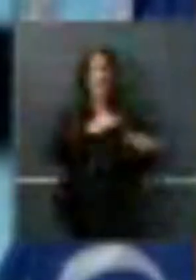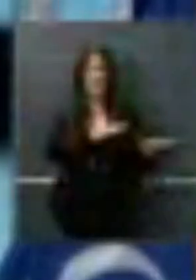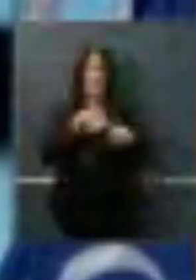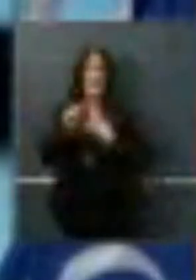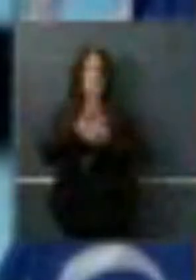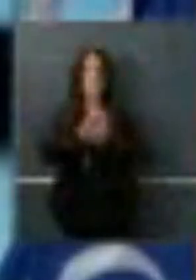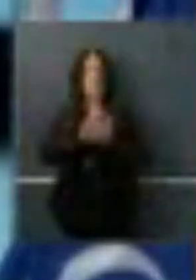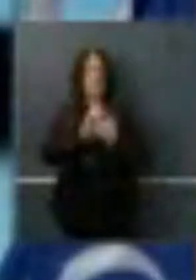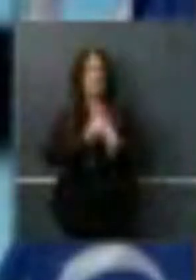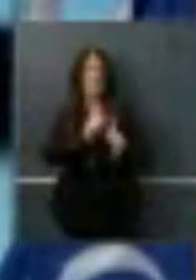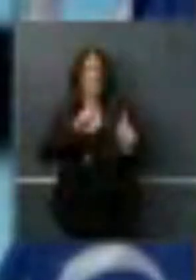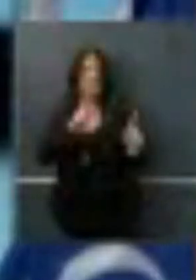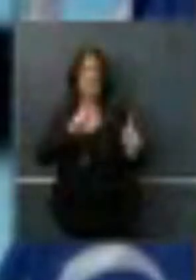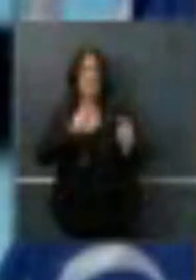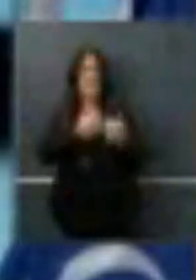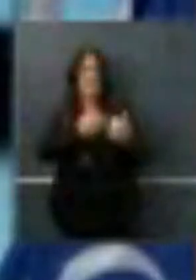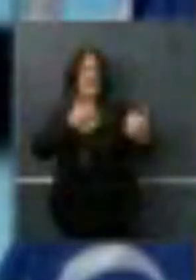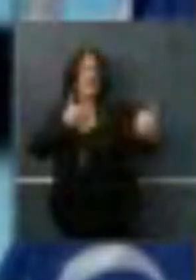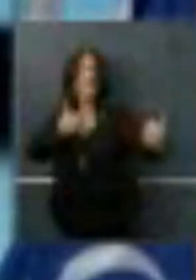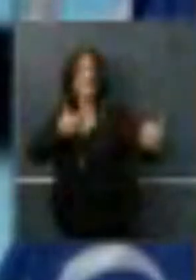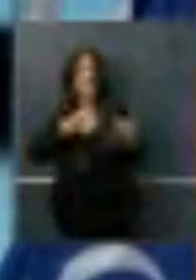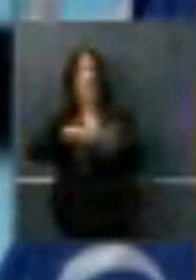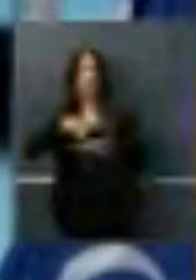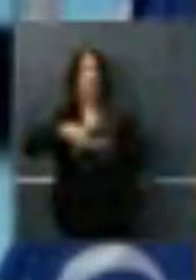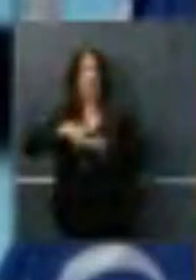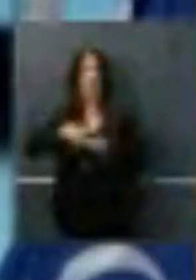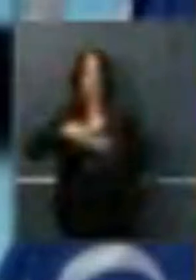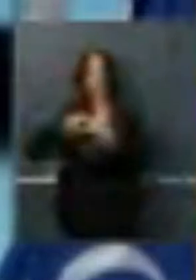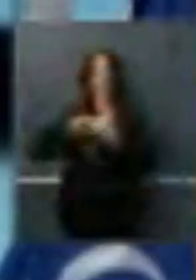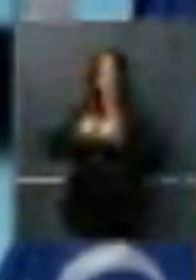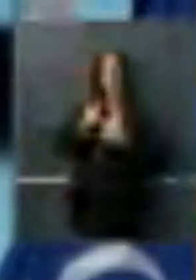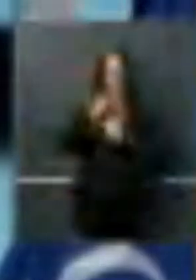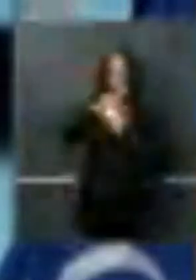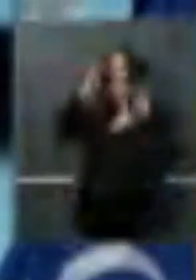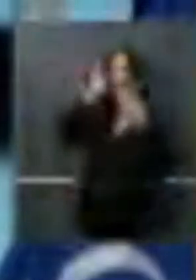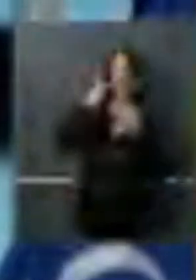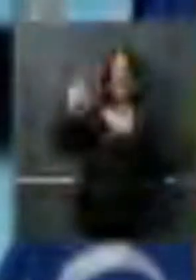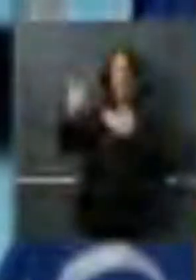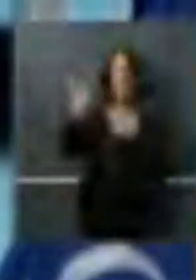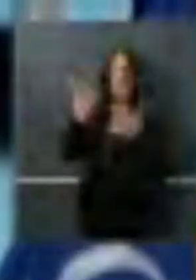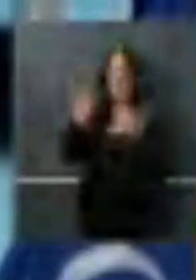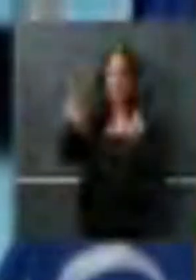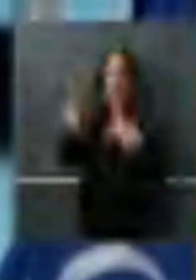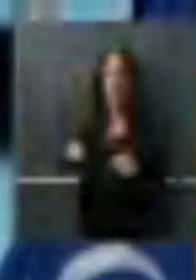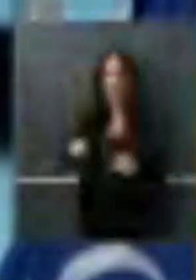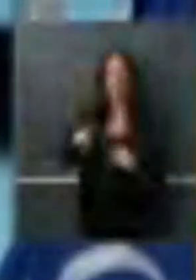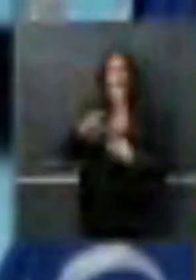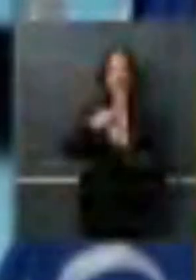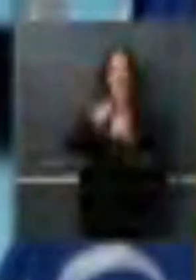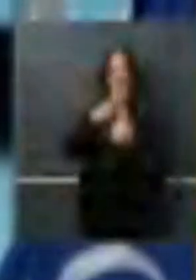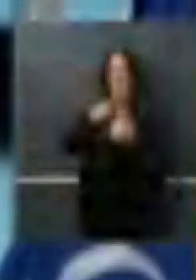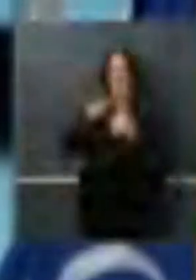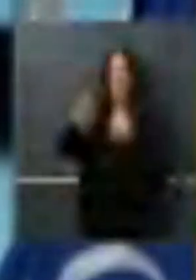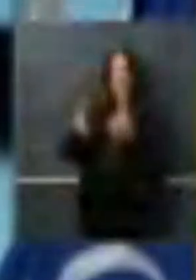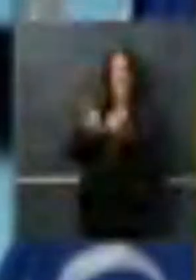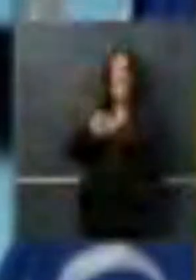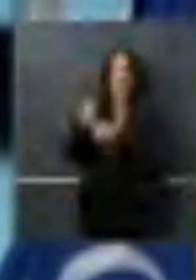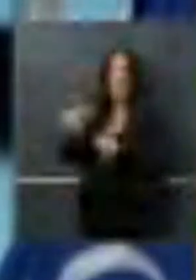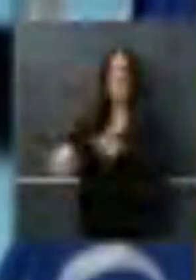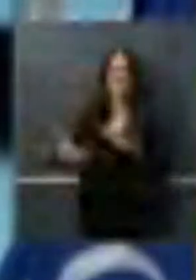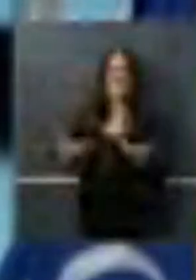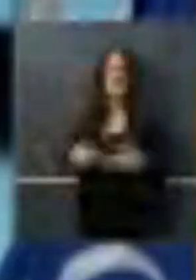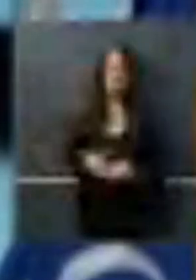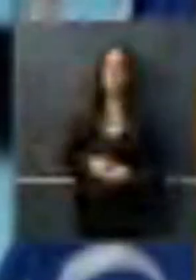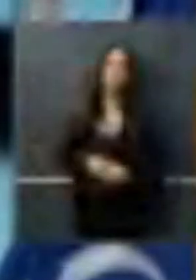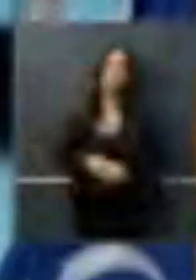Well, we were hoping to be able to advance with this school bond this year that fell a little short. That would have helped not only retrofit